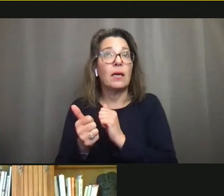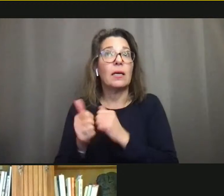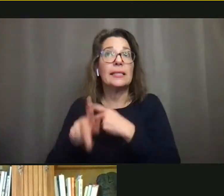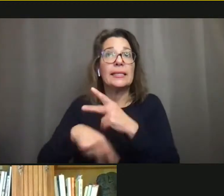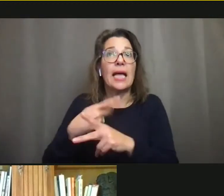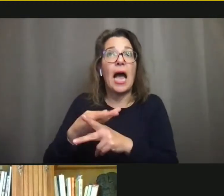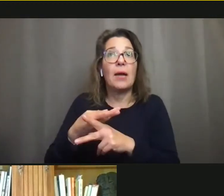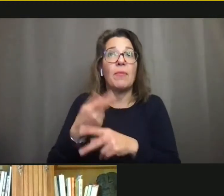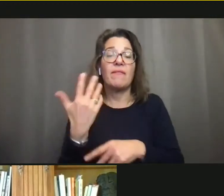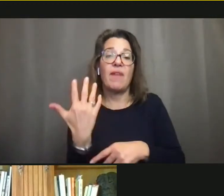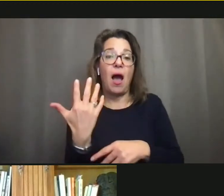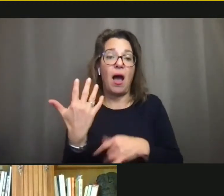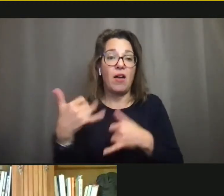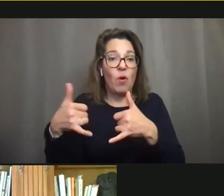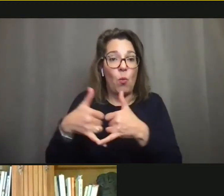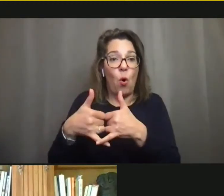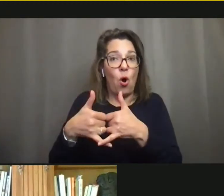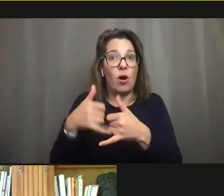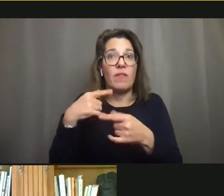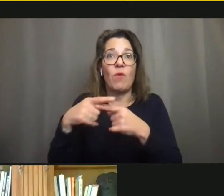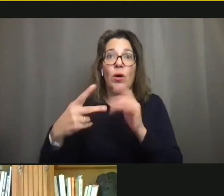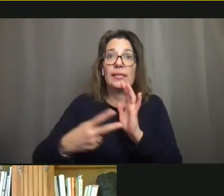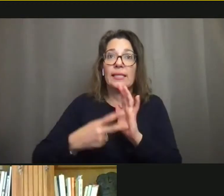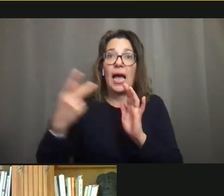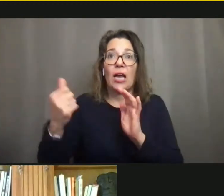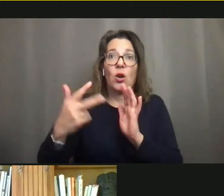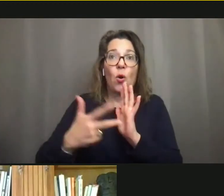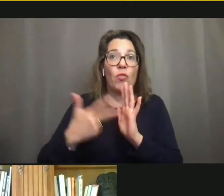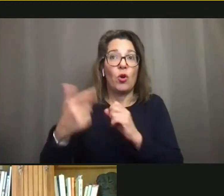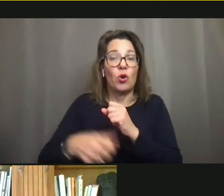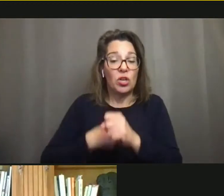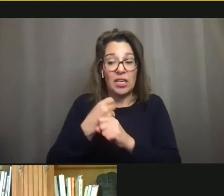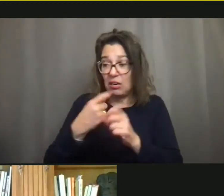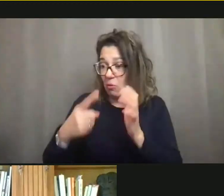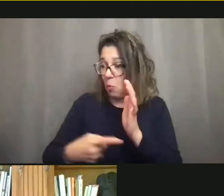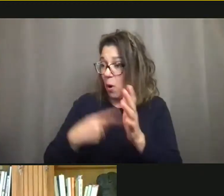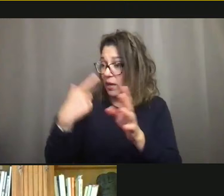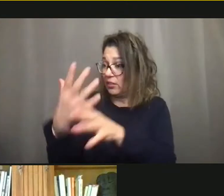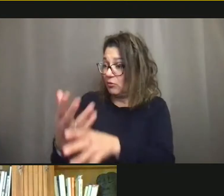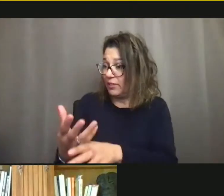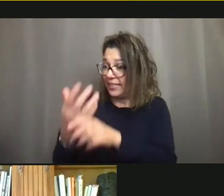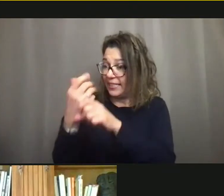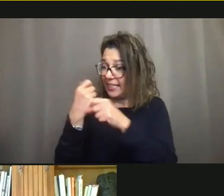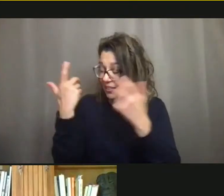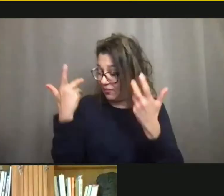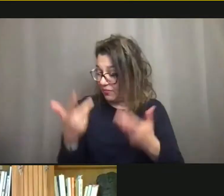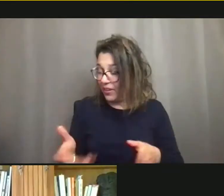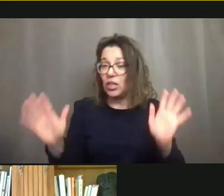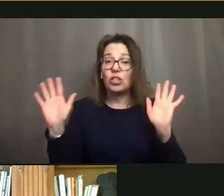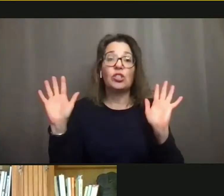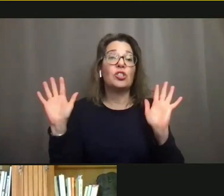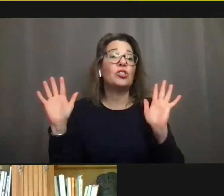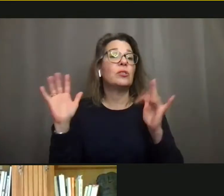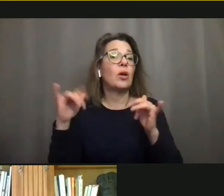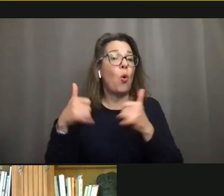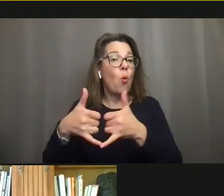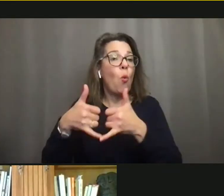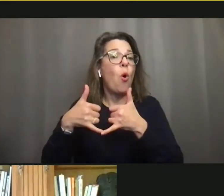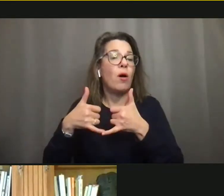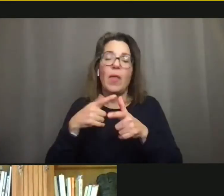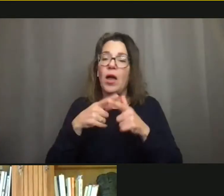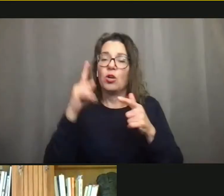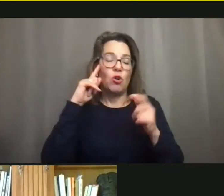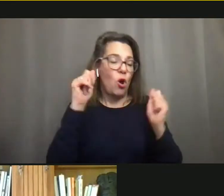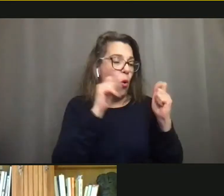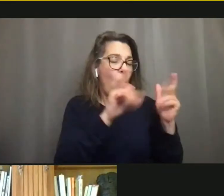Type 5 award for your second or third year. And once you've received that award, then you know that